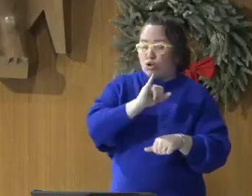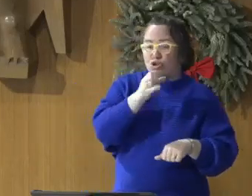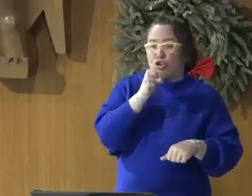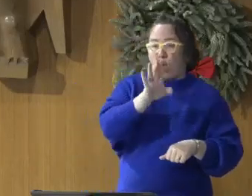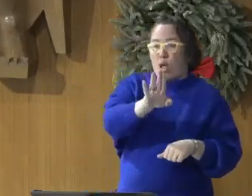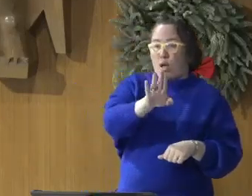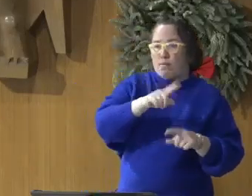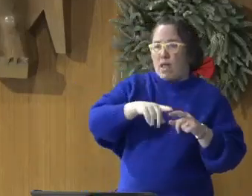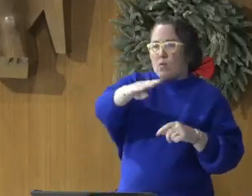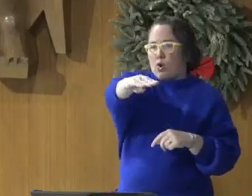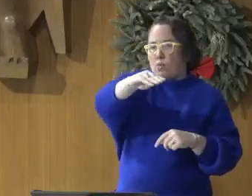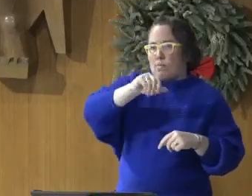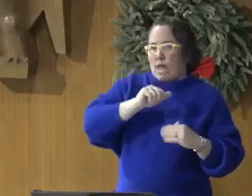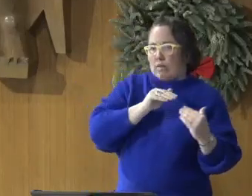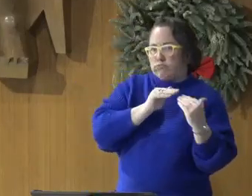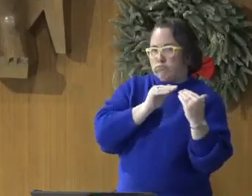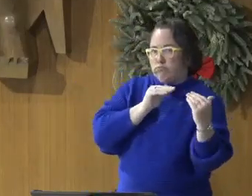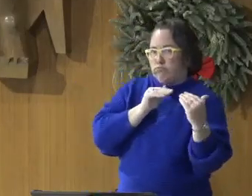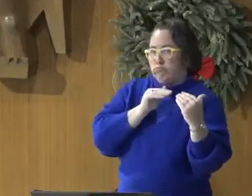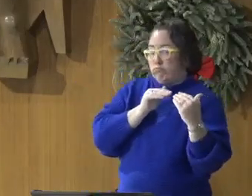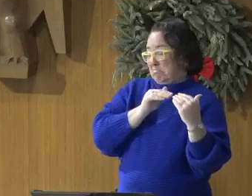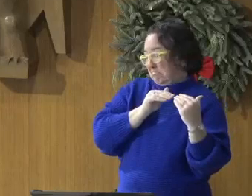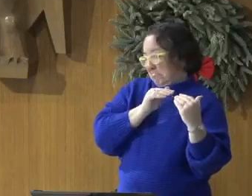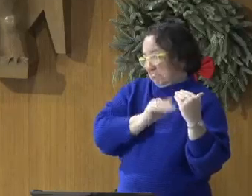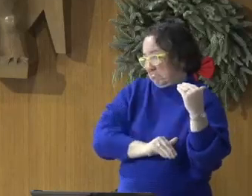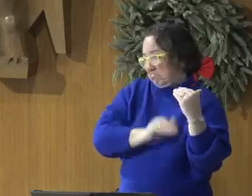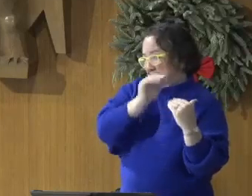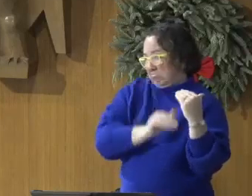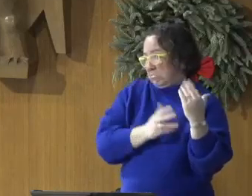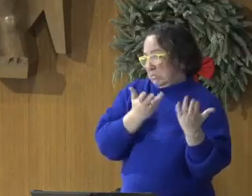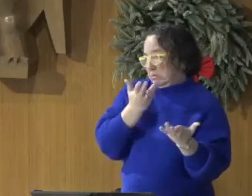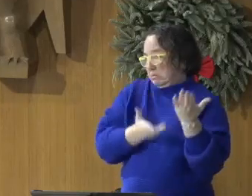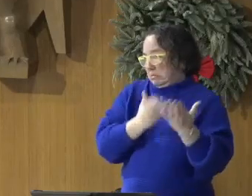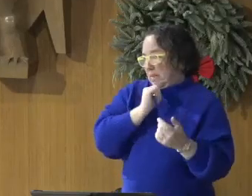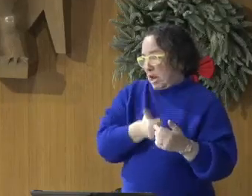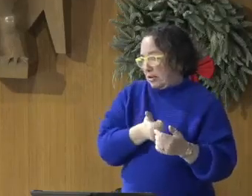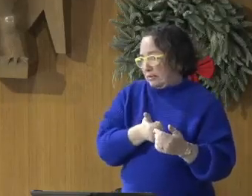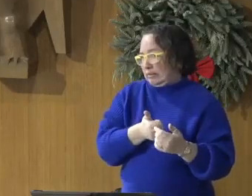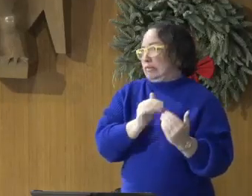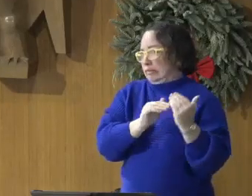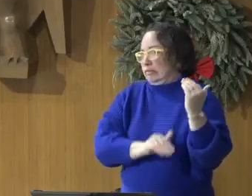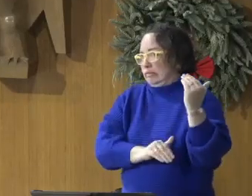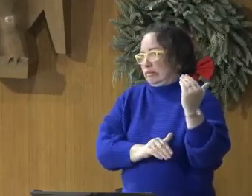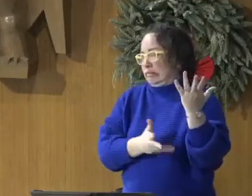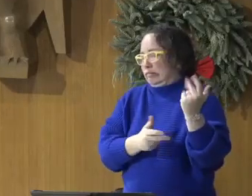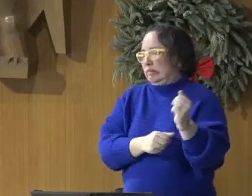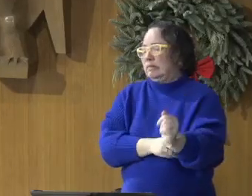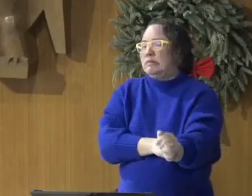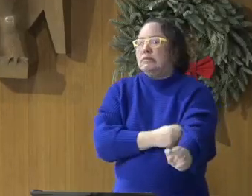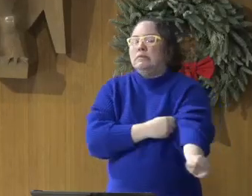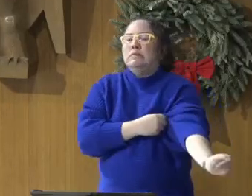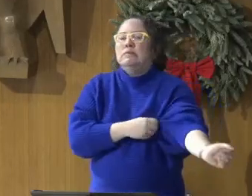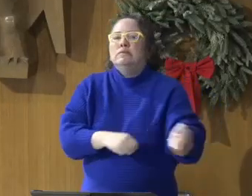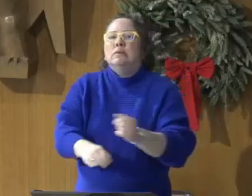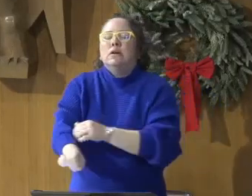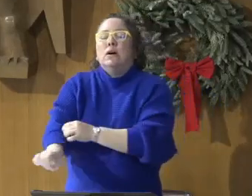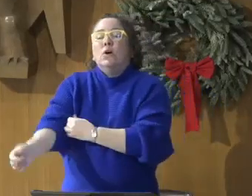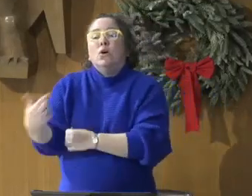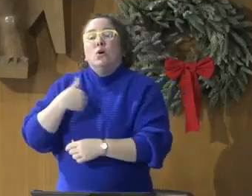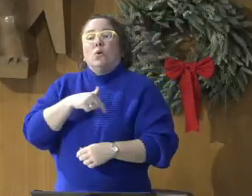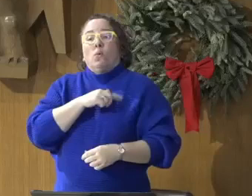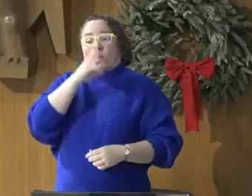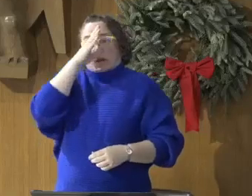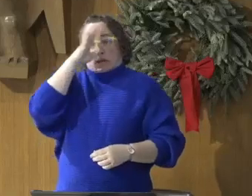is equivalent to our labor. But we know that's not true. We know